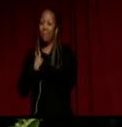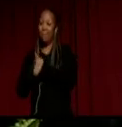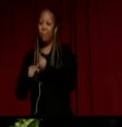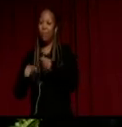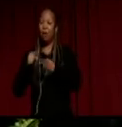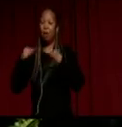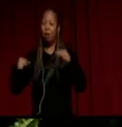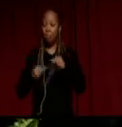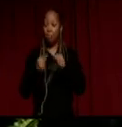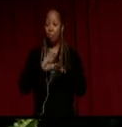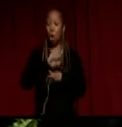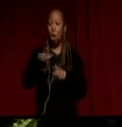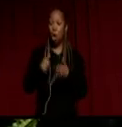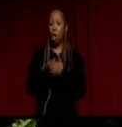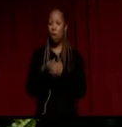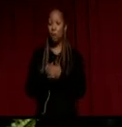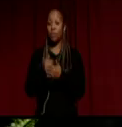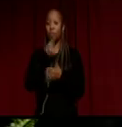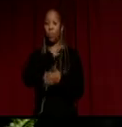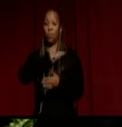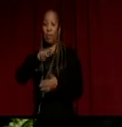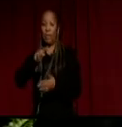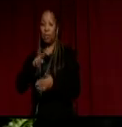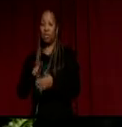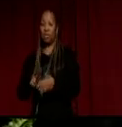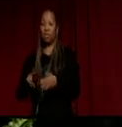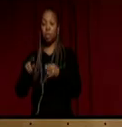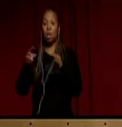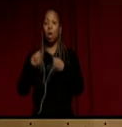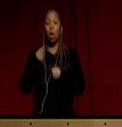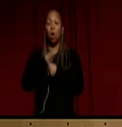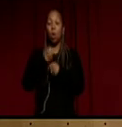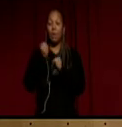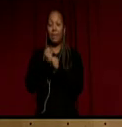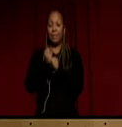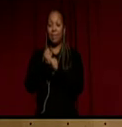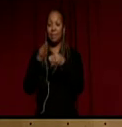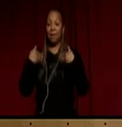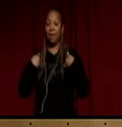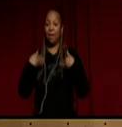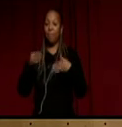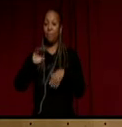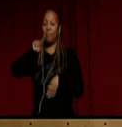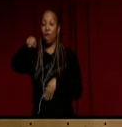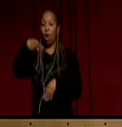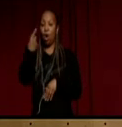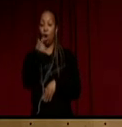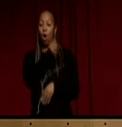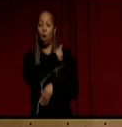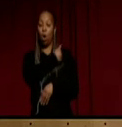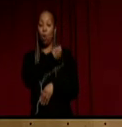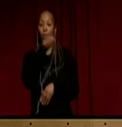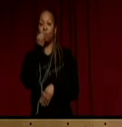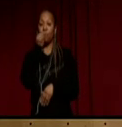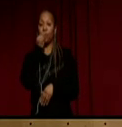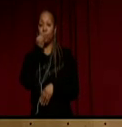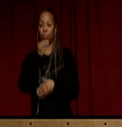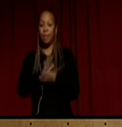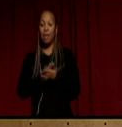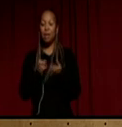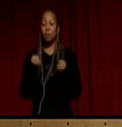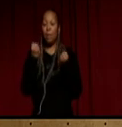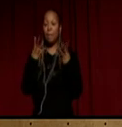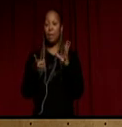that most major religious organizations have their own food. That's why the Amish grow their own food. Mm-hmm. That's why a lot of